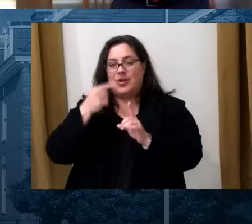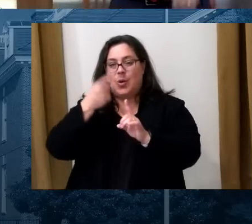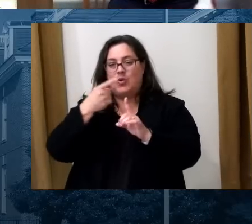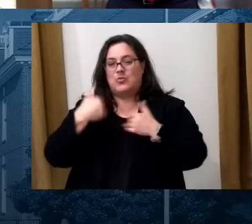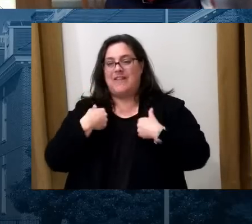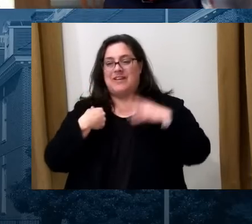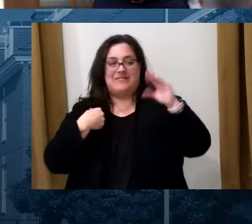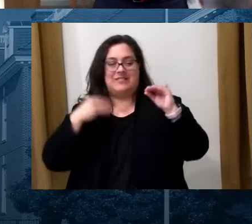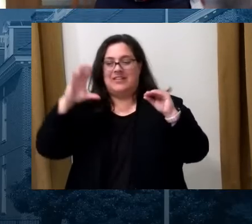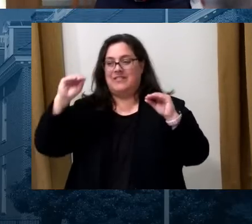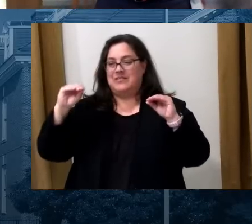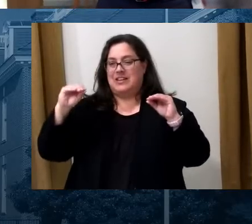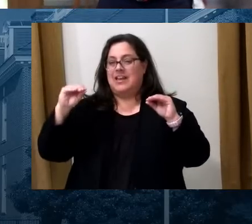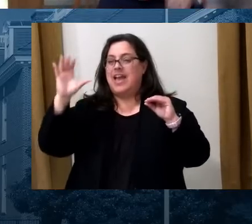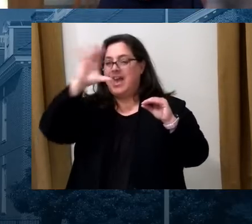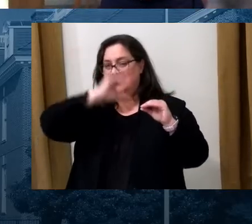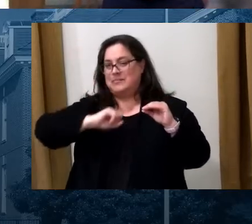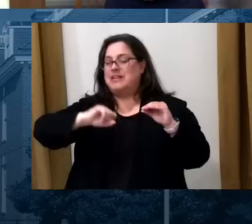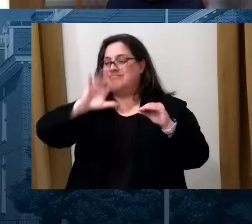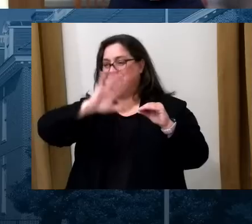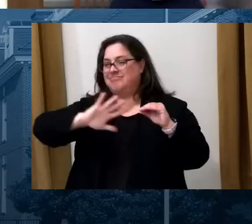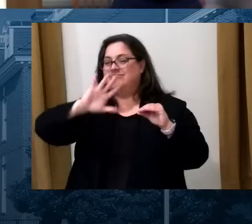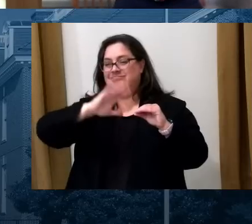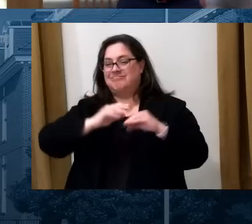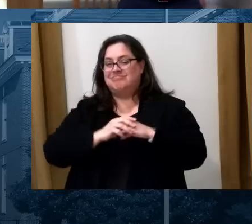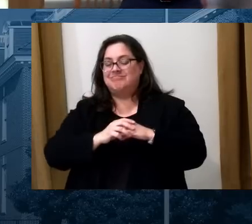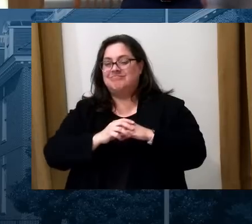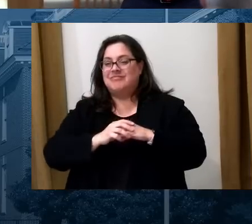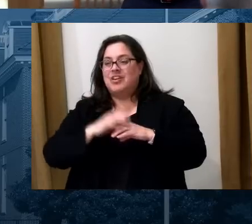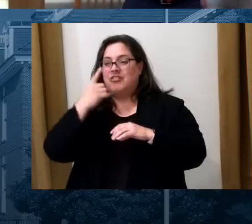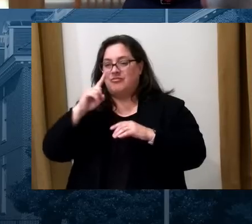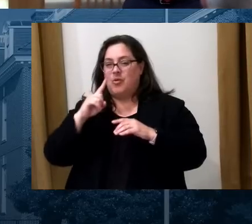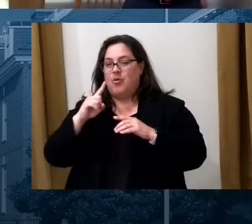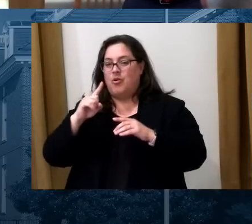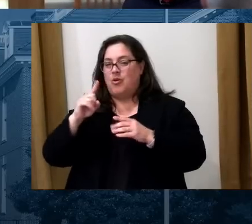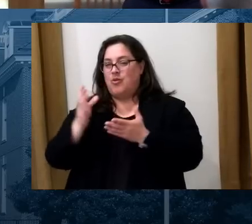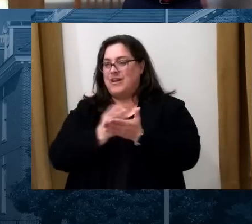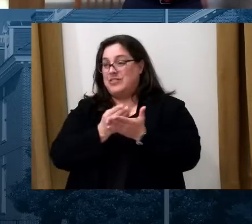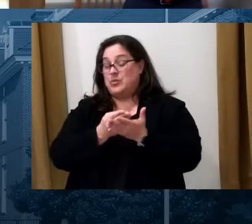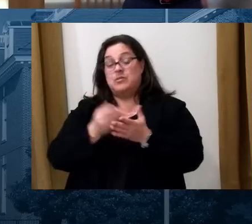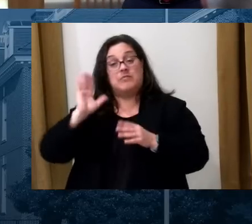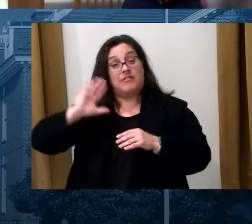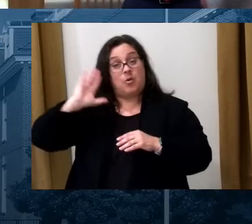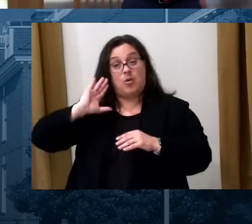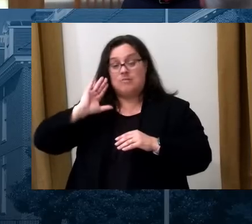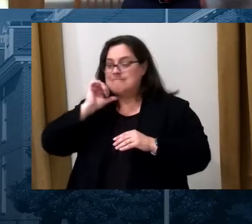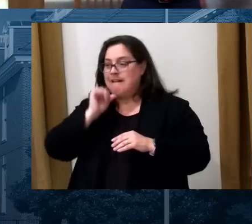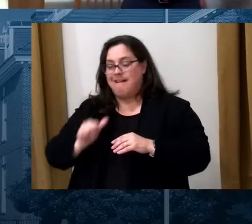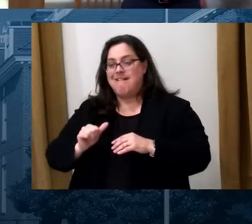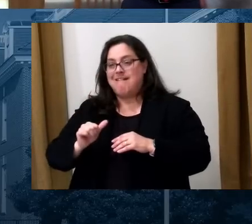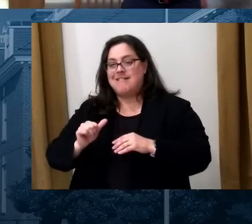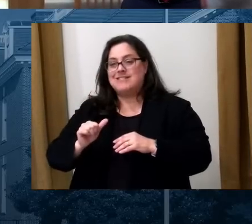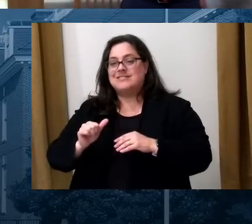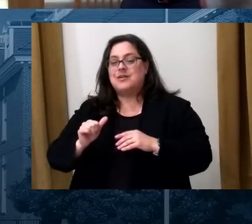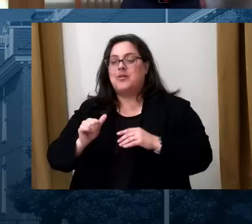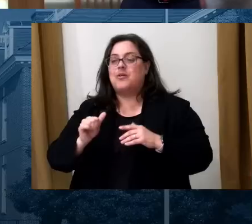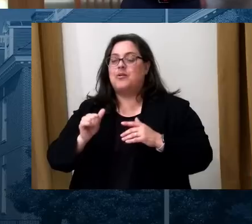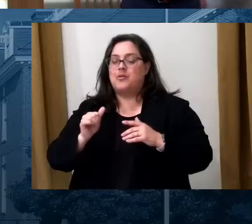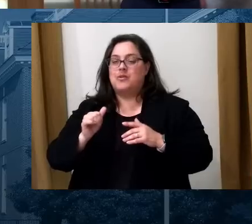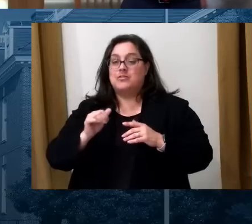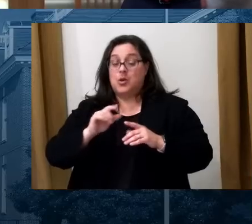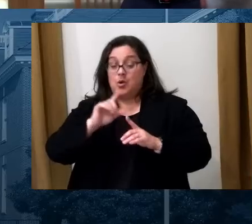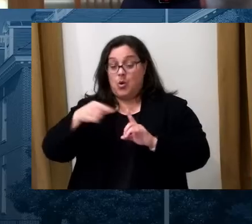estimate about what kind of revenues we're going to have. Wasn't always that way. And when we go to the rating agencies, it's one of the things that